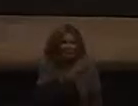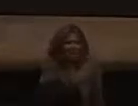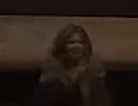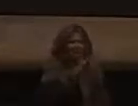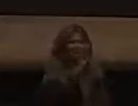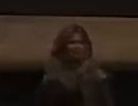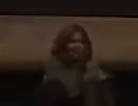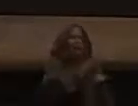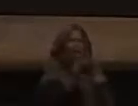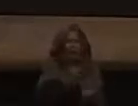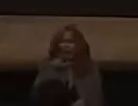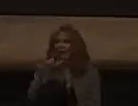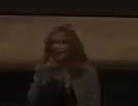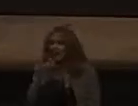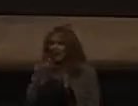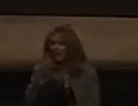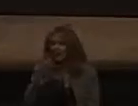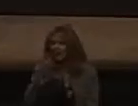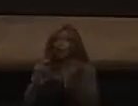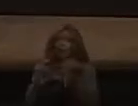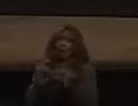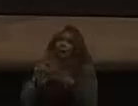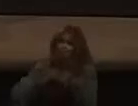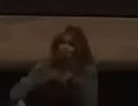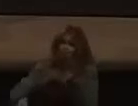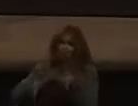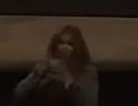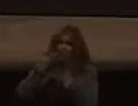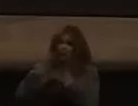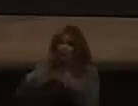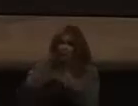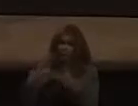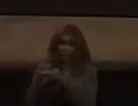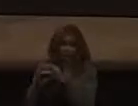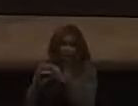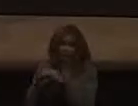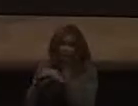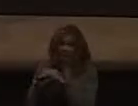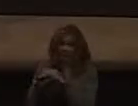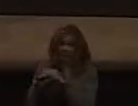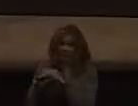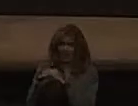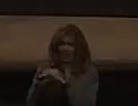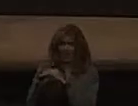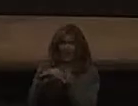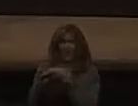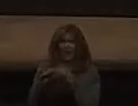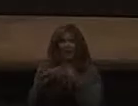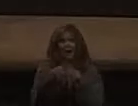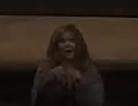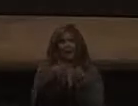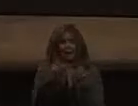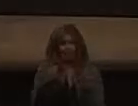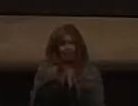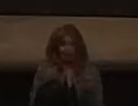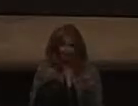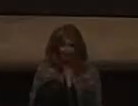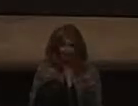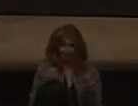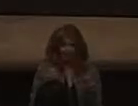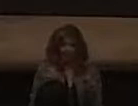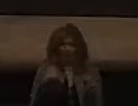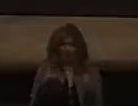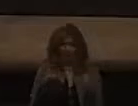or less exempt from providing accessibility. What we try to do when we work with the